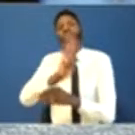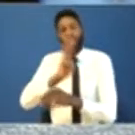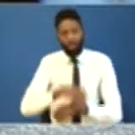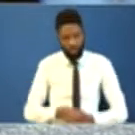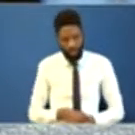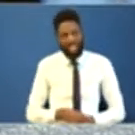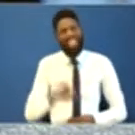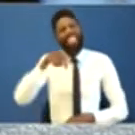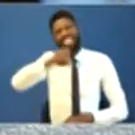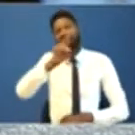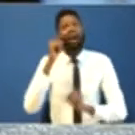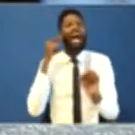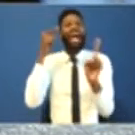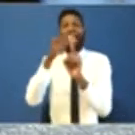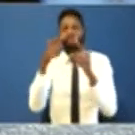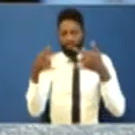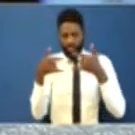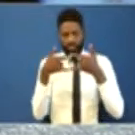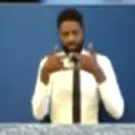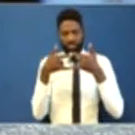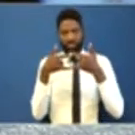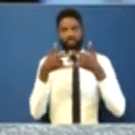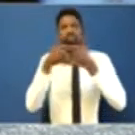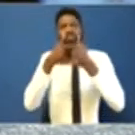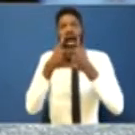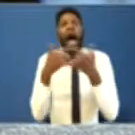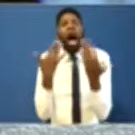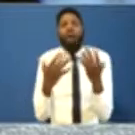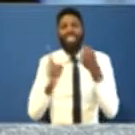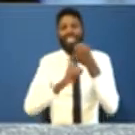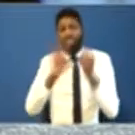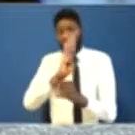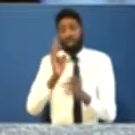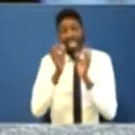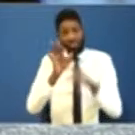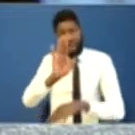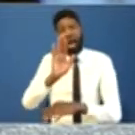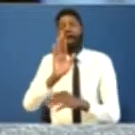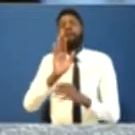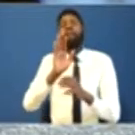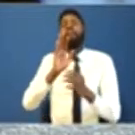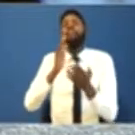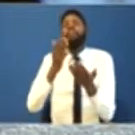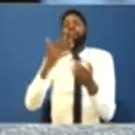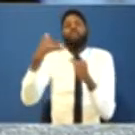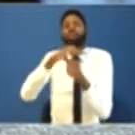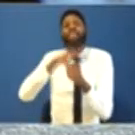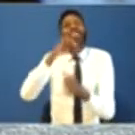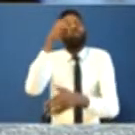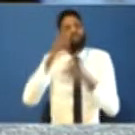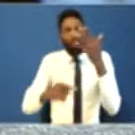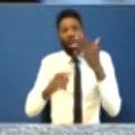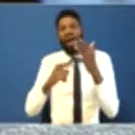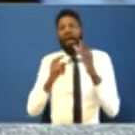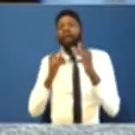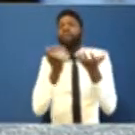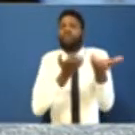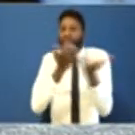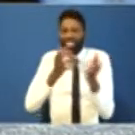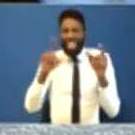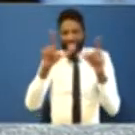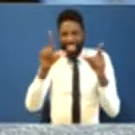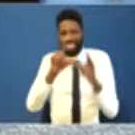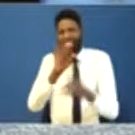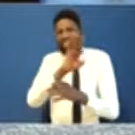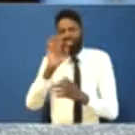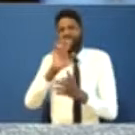yes how do you seek to bridge the gap of a six billion shillings if one of your priorities is to slash the business licenses fees by